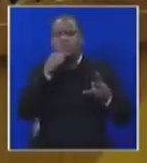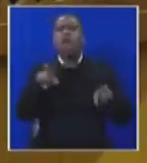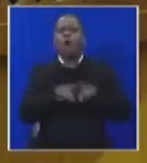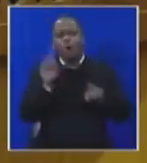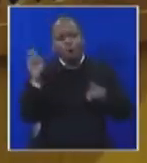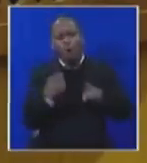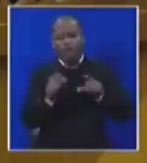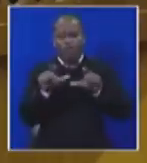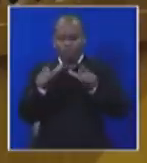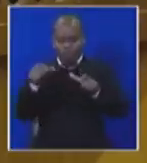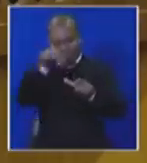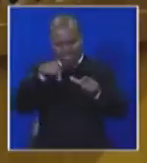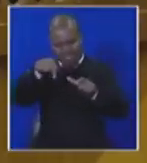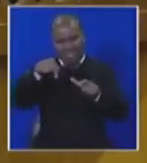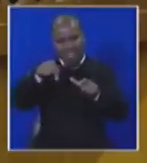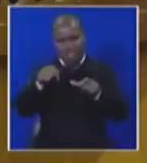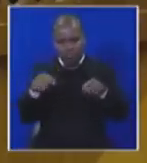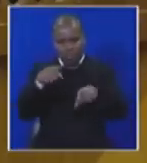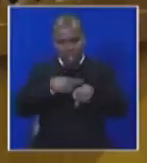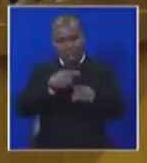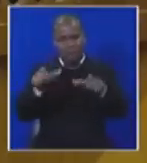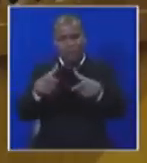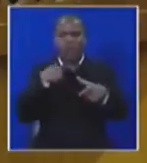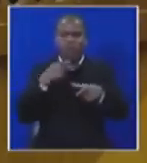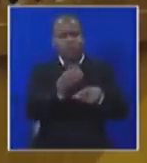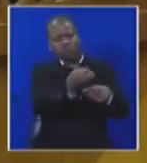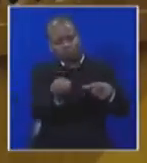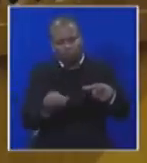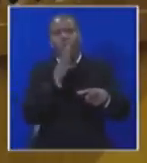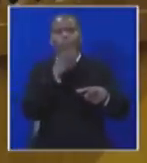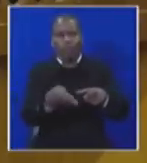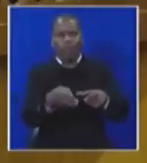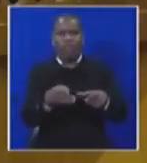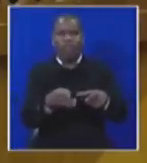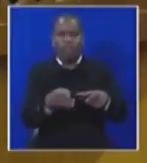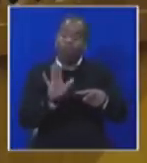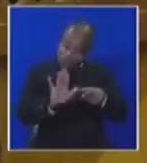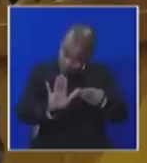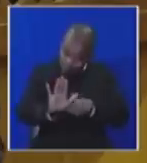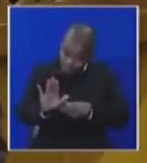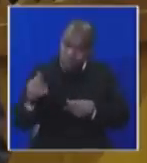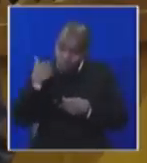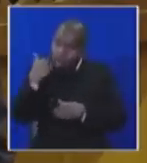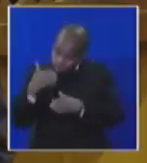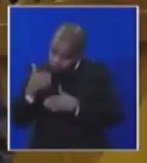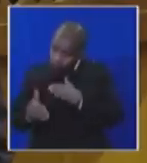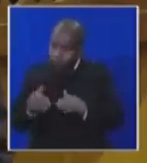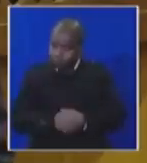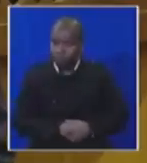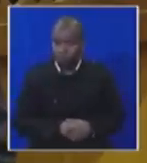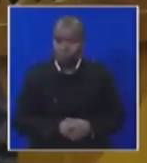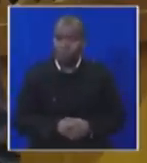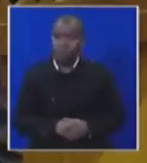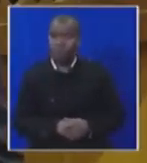committee. They all need a handkerchief to wipe the egg off their faces. Gaume, mandicebise manonke manithengana